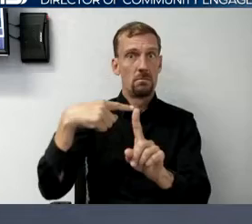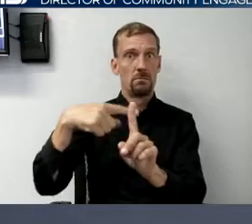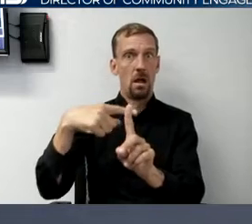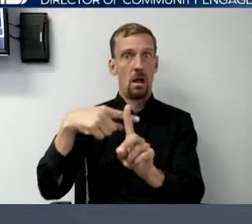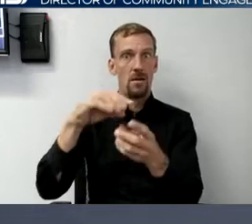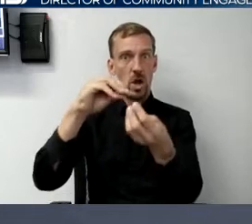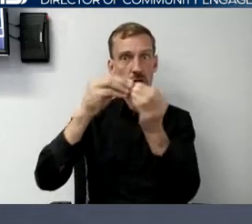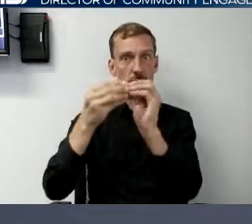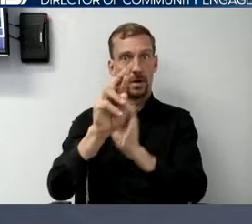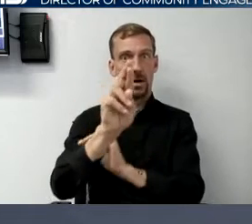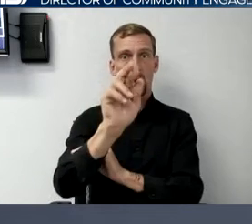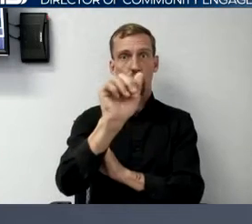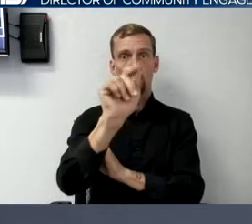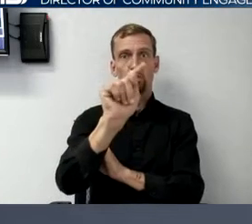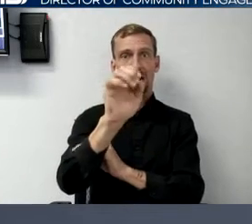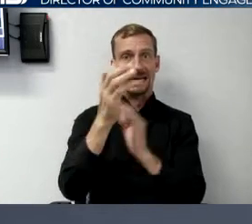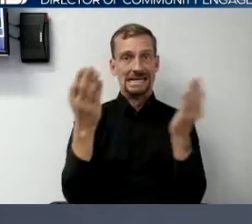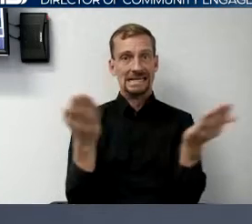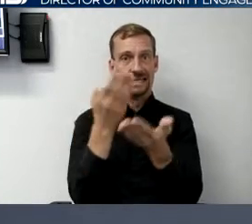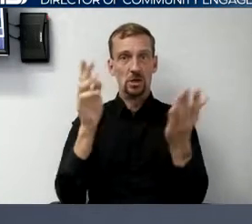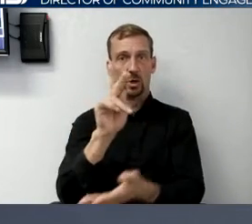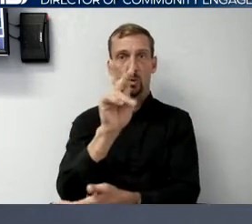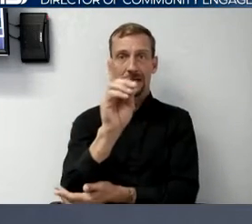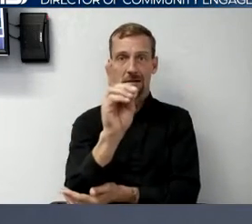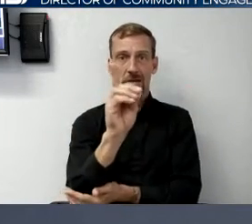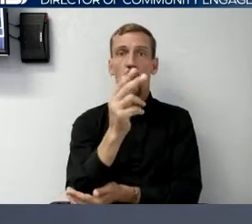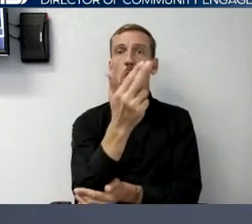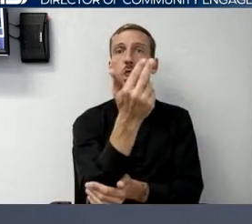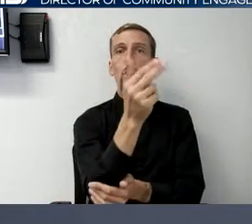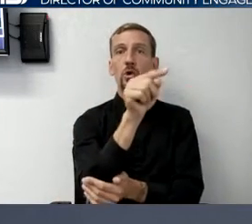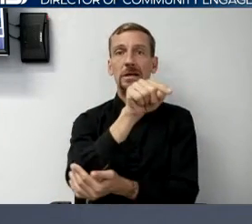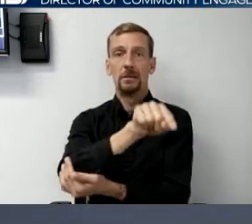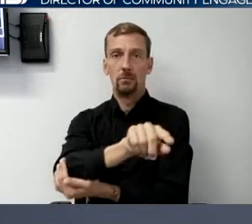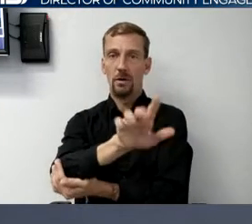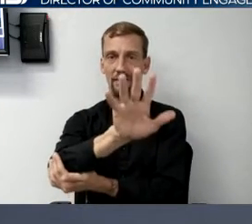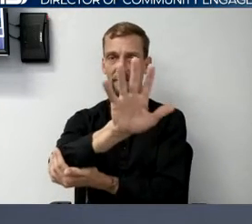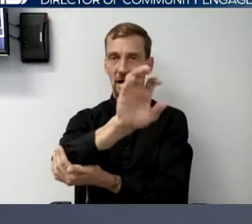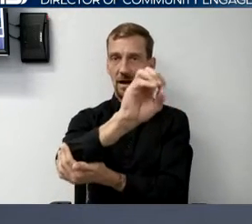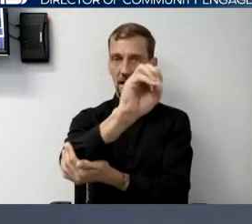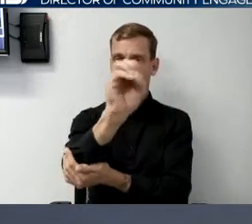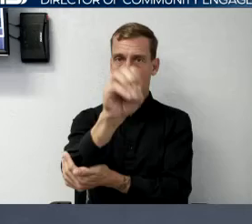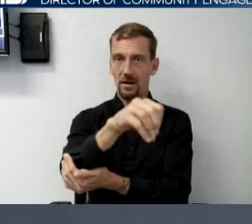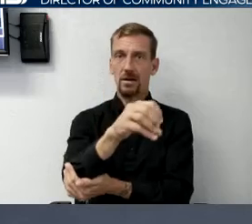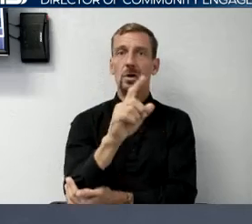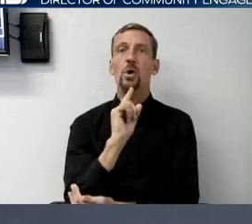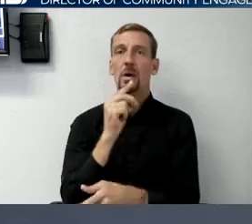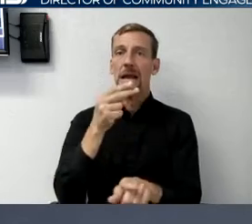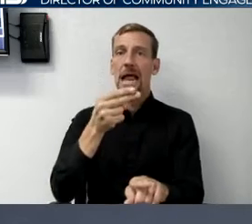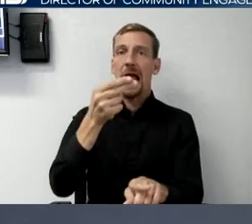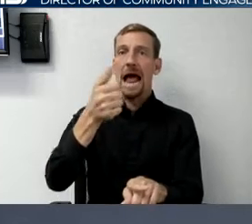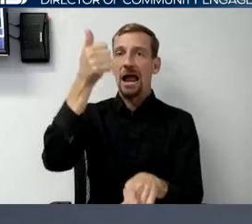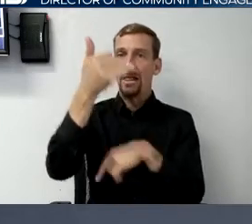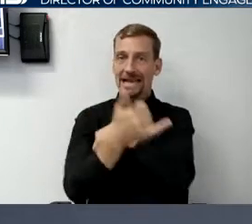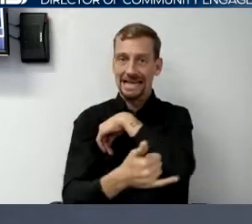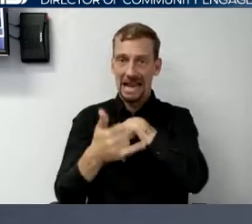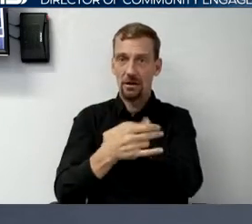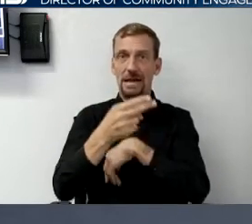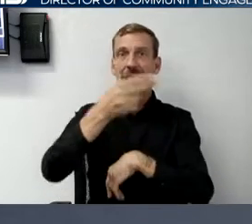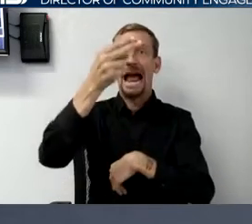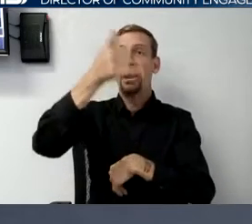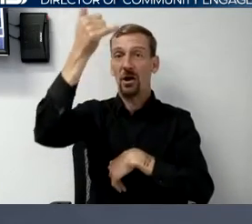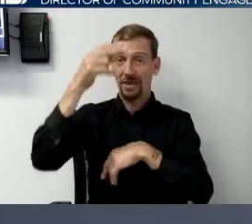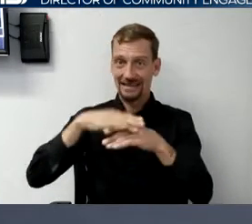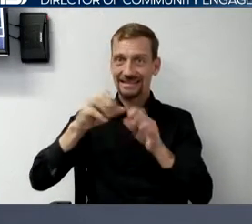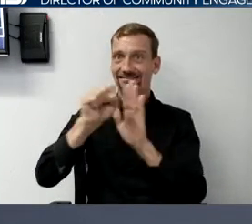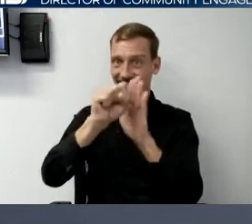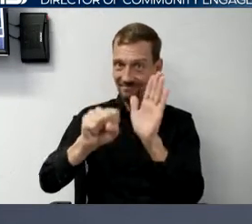positivity rate here at Kaweah Delta is 13.5%. So actually higher than the county, higher than the state,